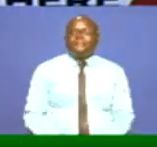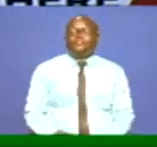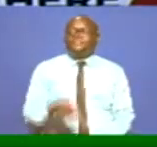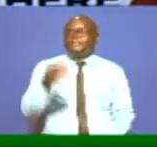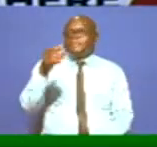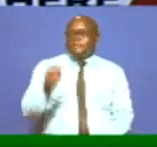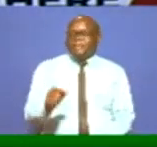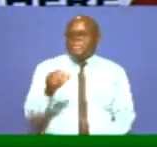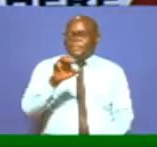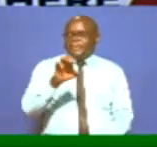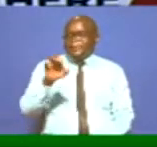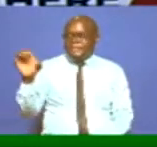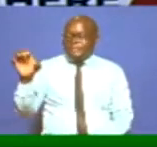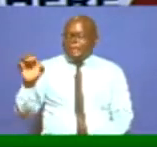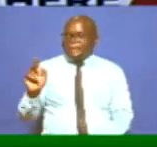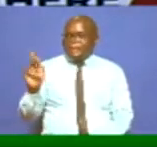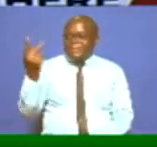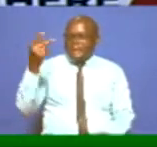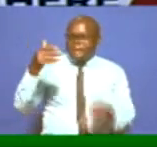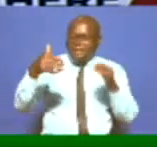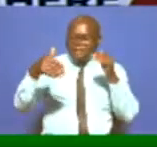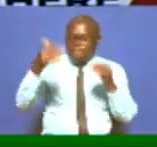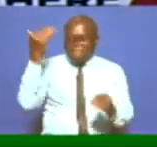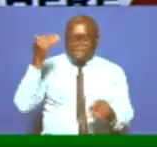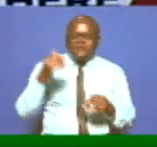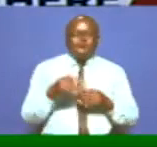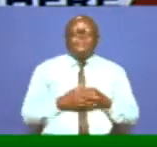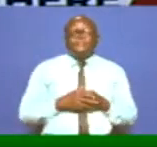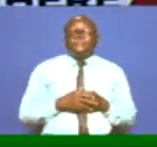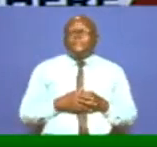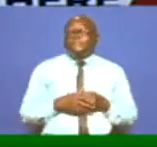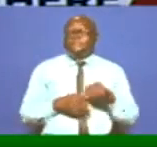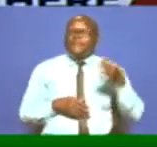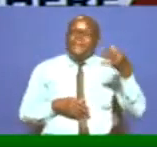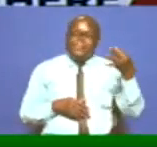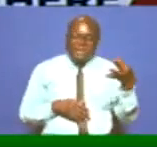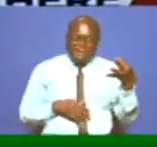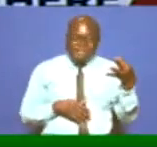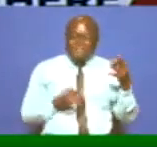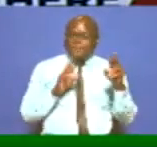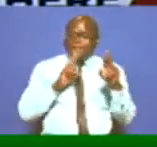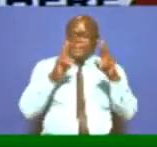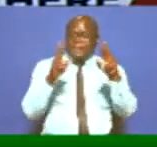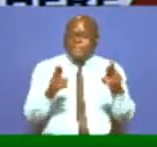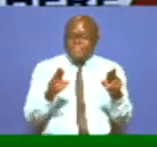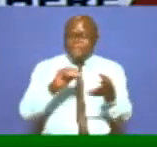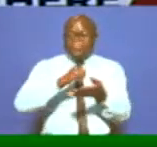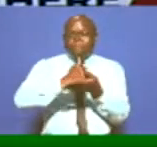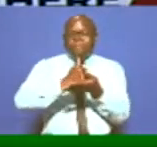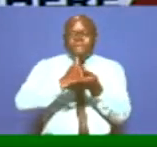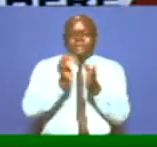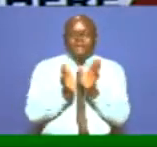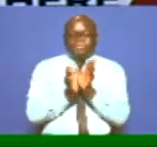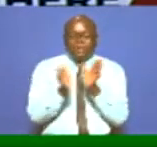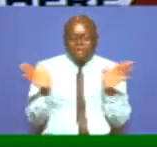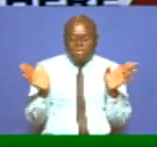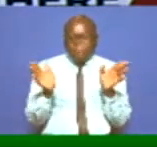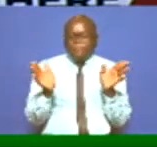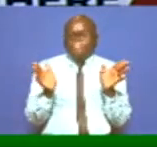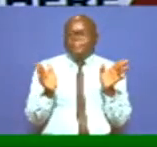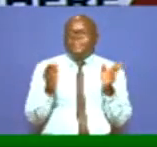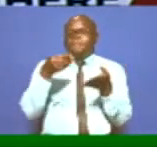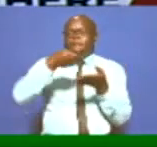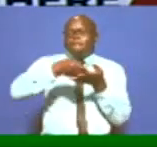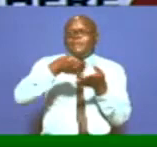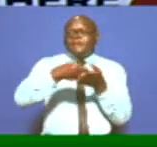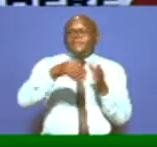Southeastern Kenya University. Three. Reports of the Auditor General and the financial